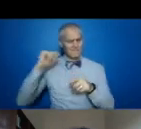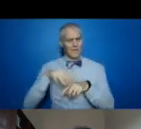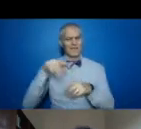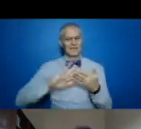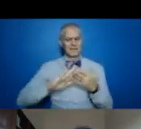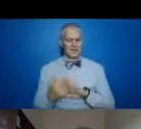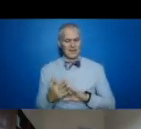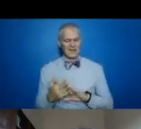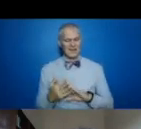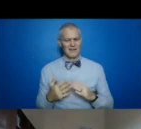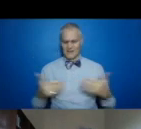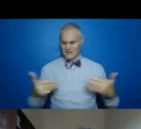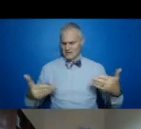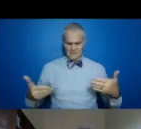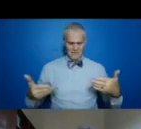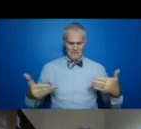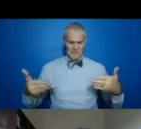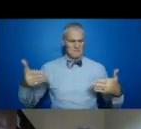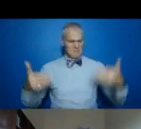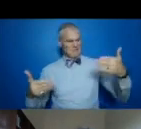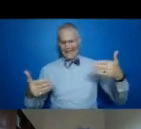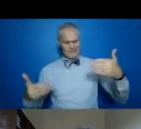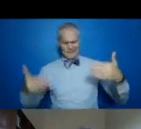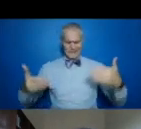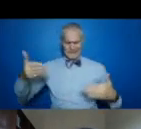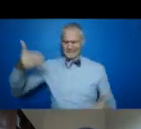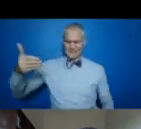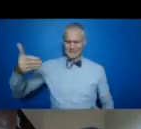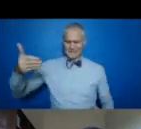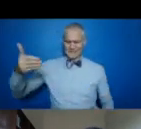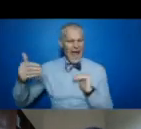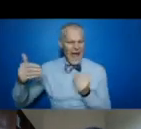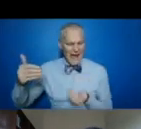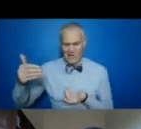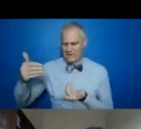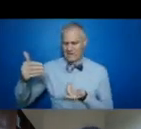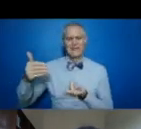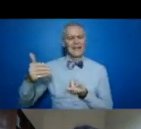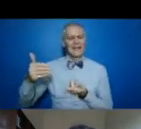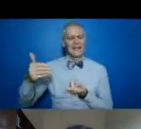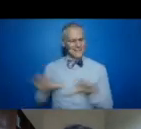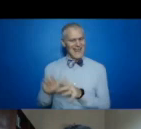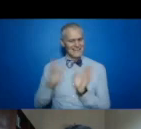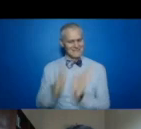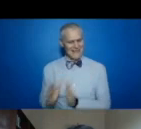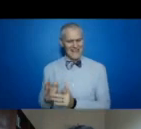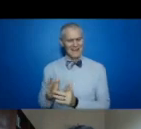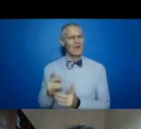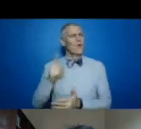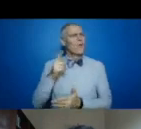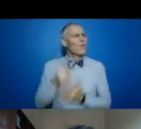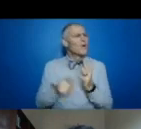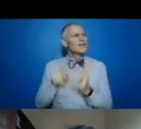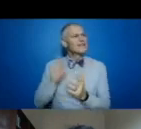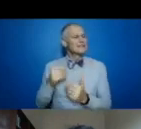we make that our dominant narrative? And so then that becomes your action plan. What are the